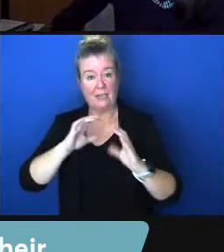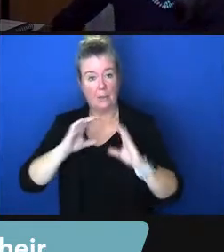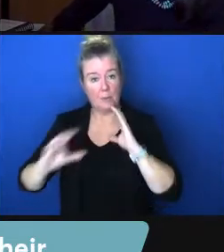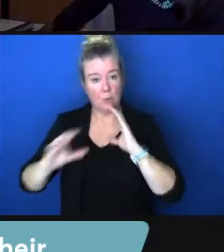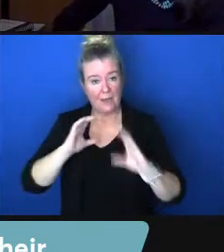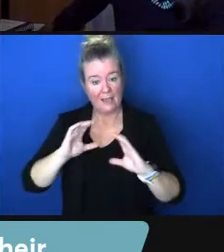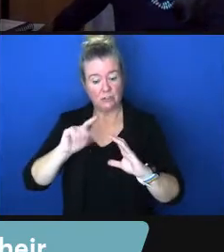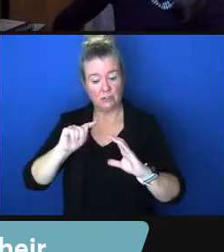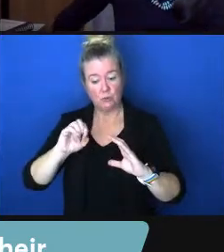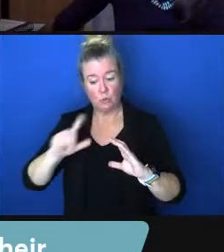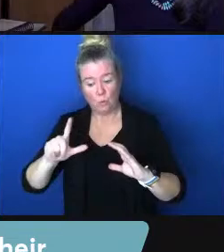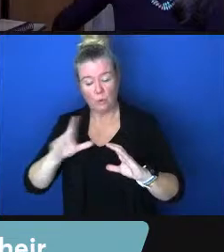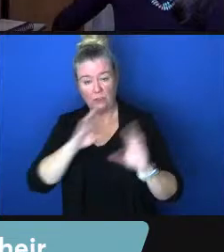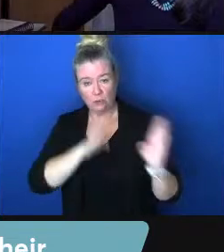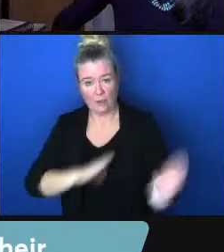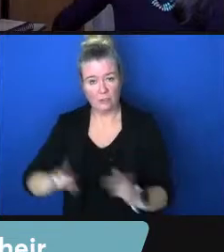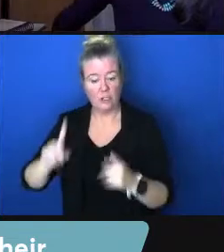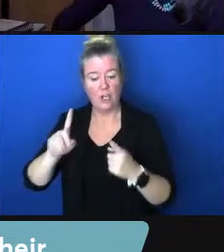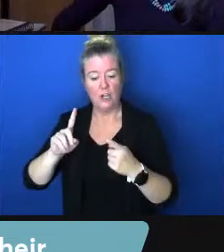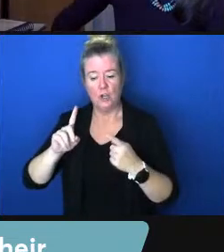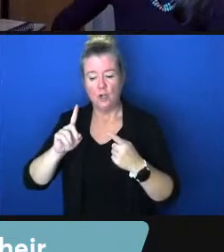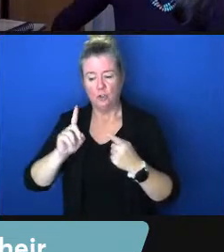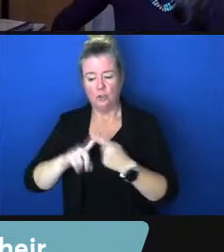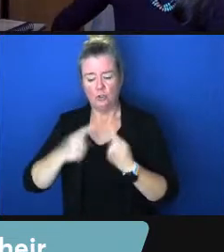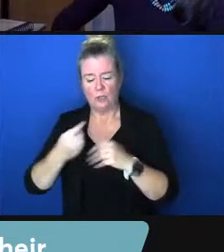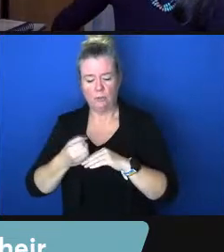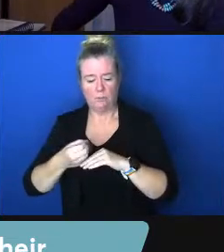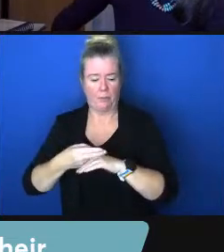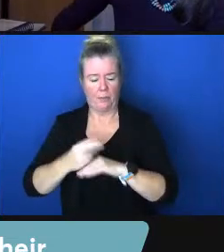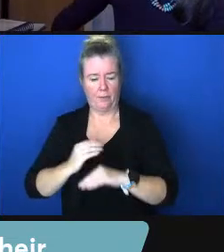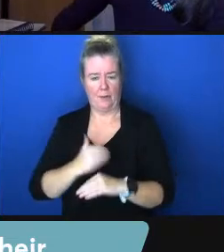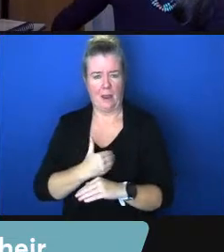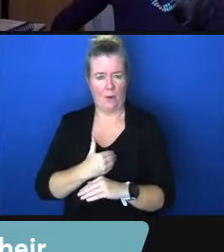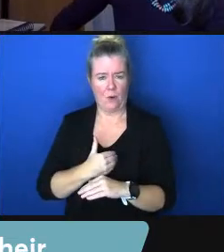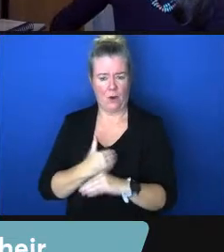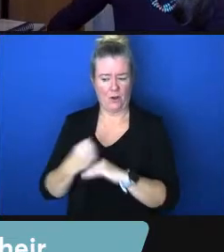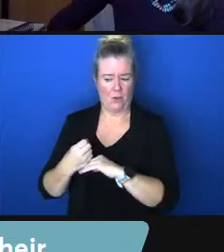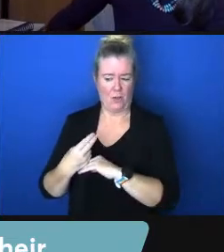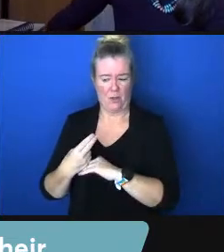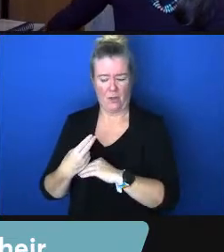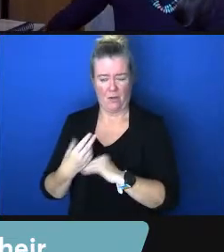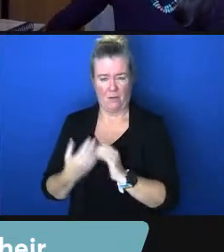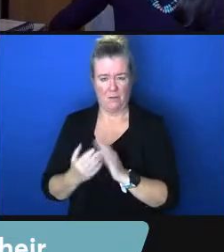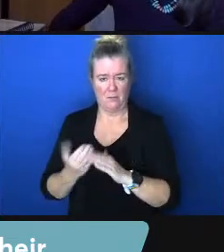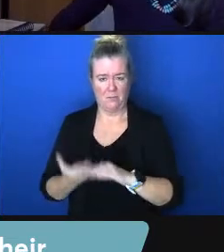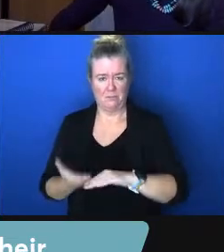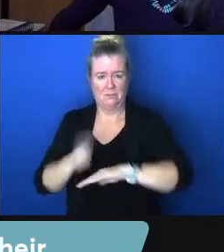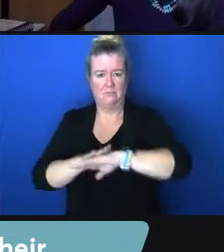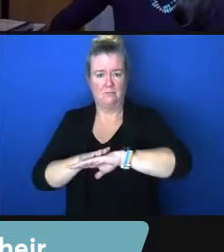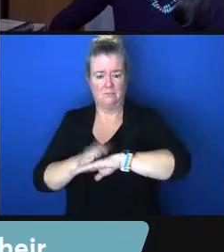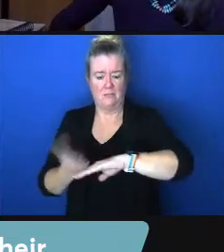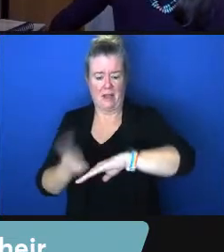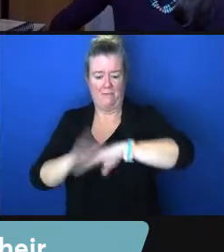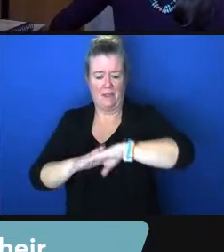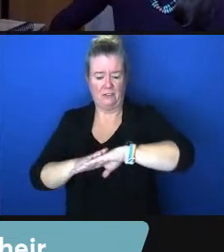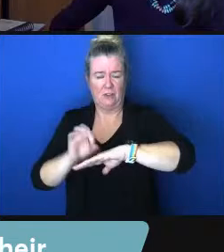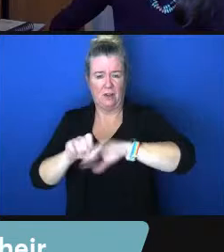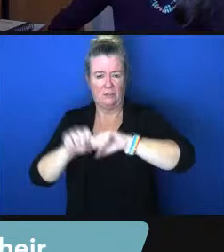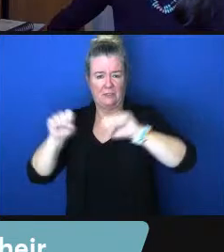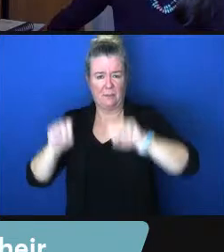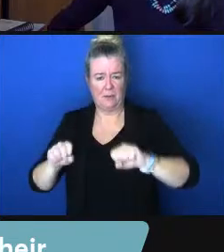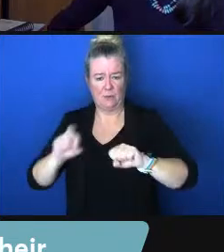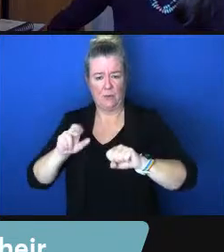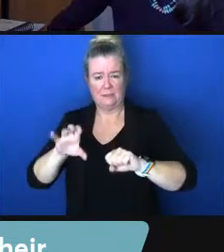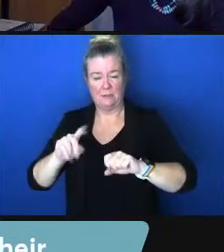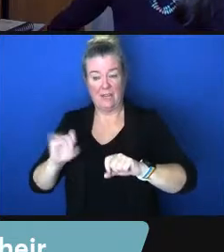communications tool and strategy to undermine our elevation of systemic racism. And if